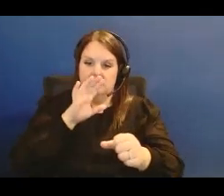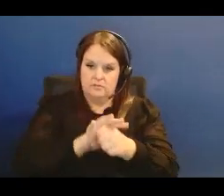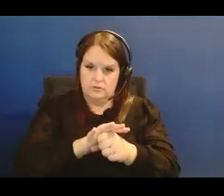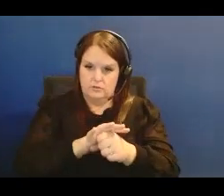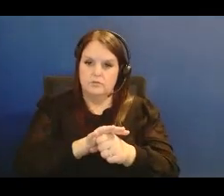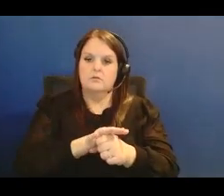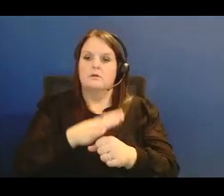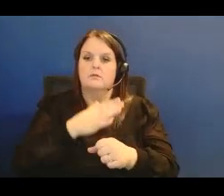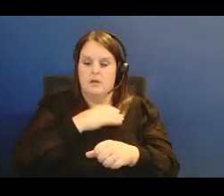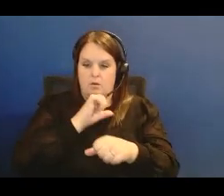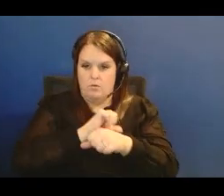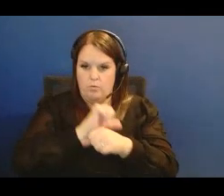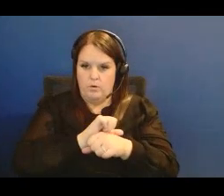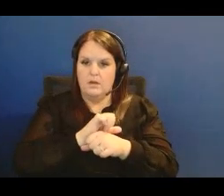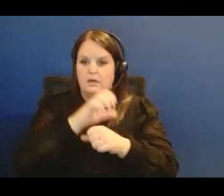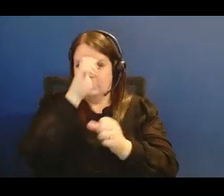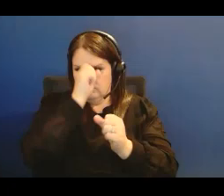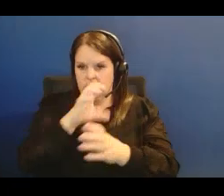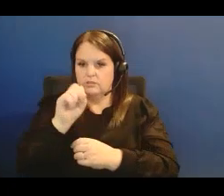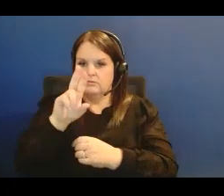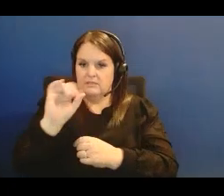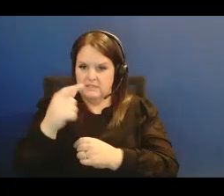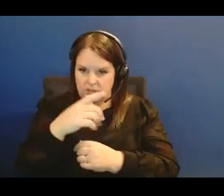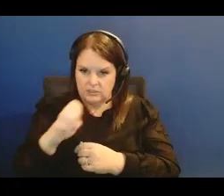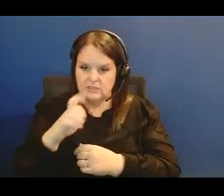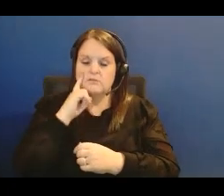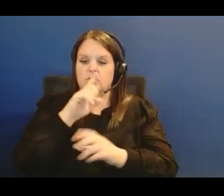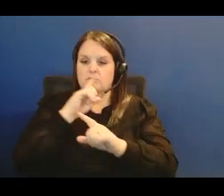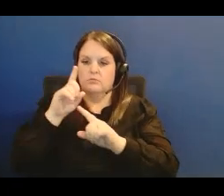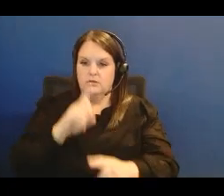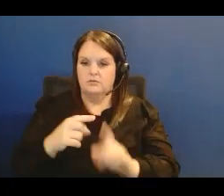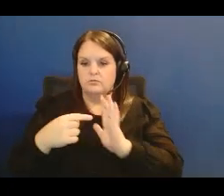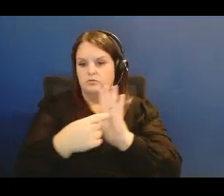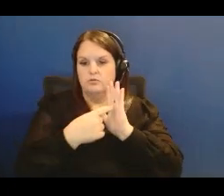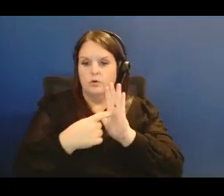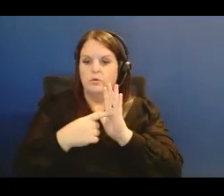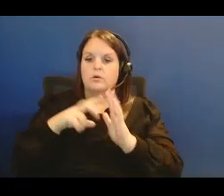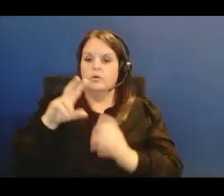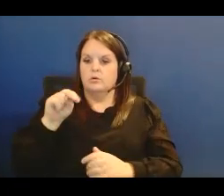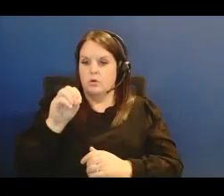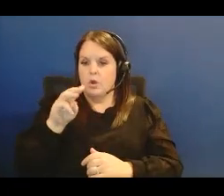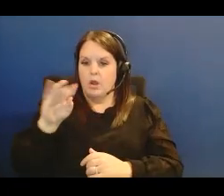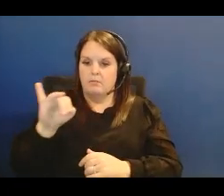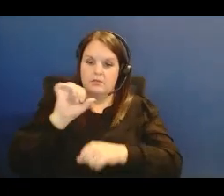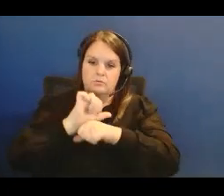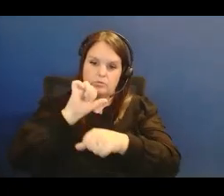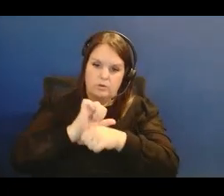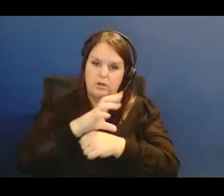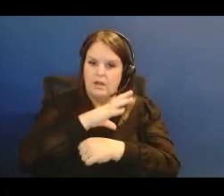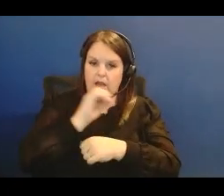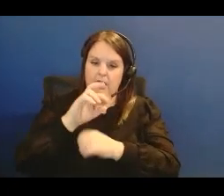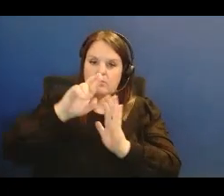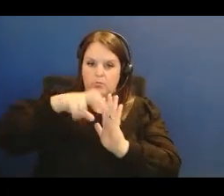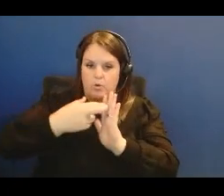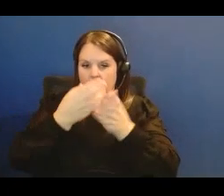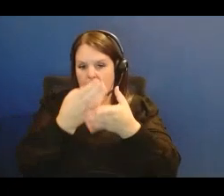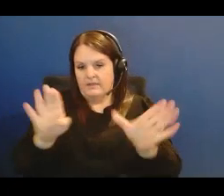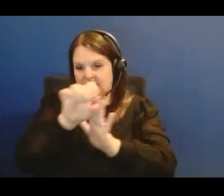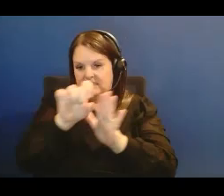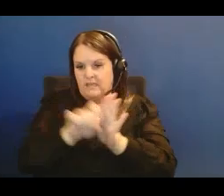is both strategic and responsive, grounding NOMHE's work and role across a statewide system.